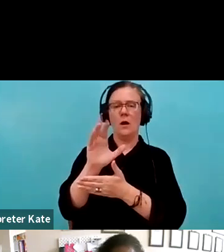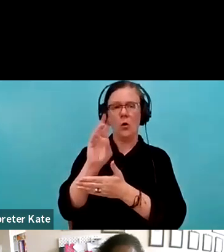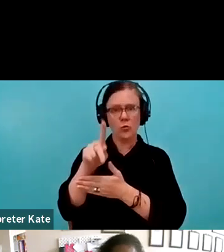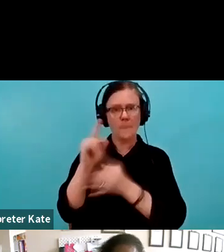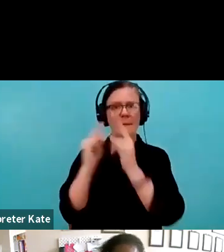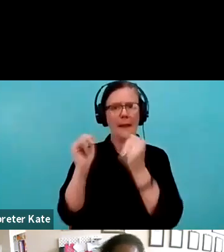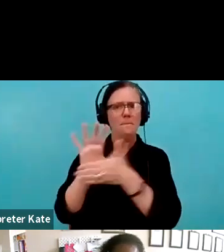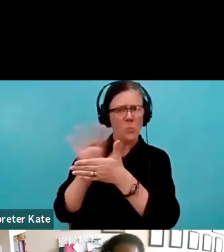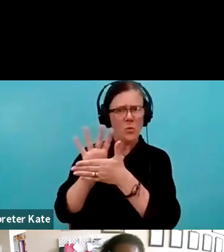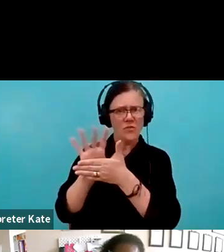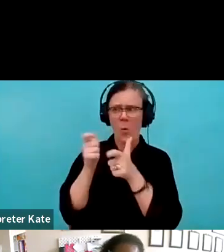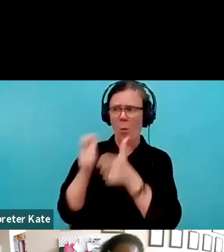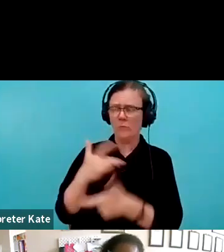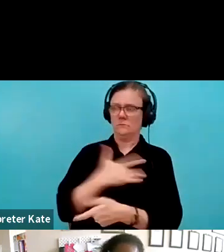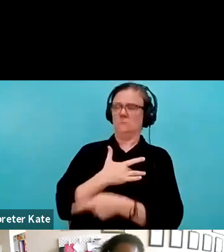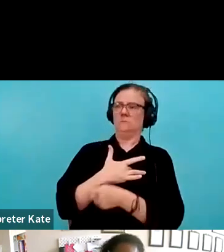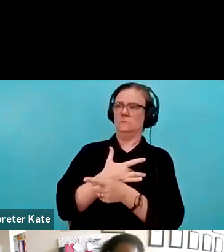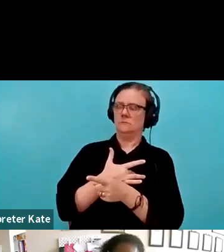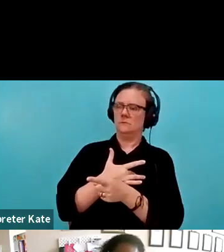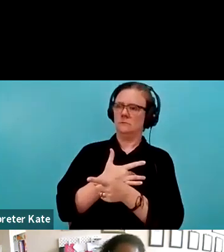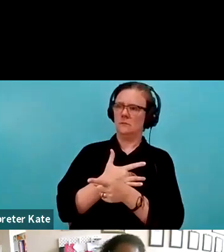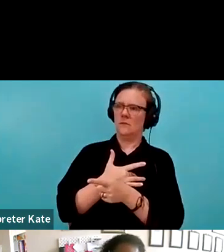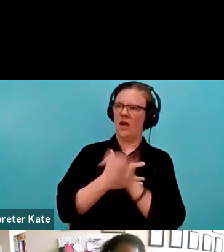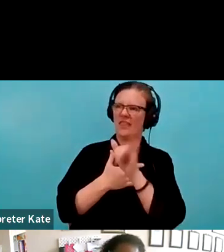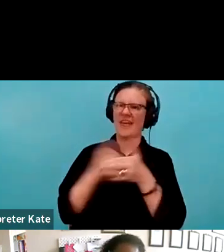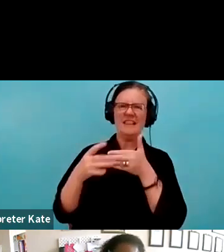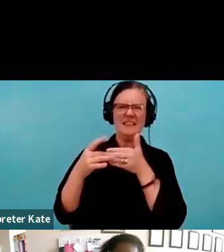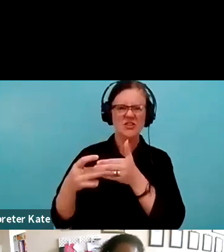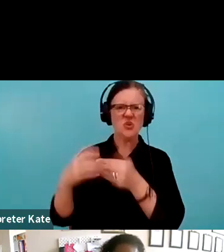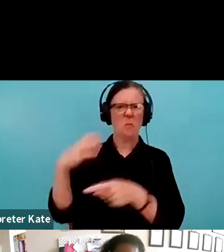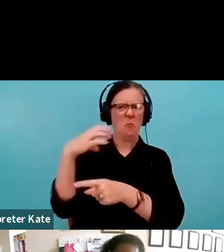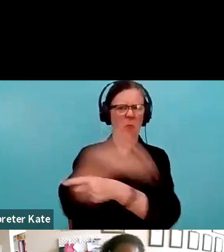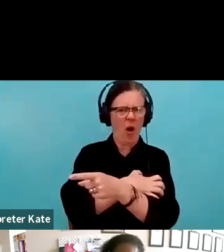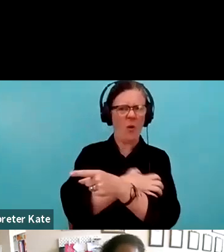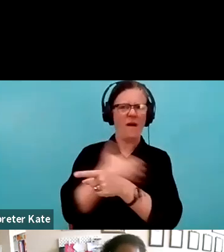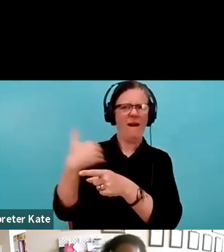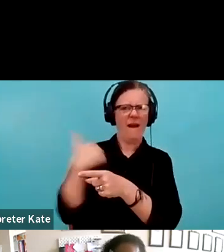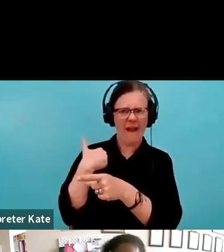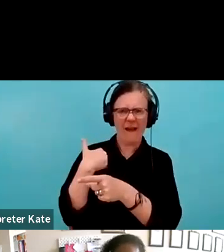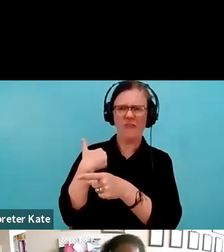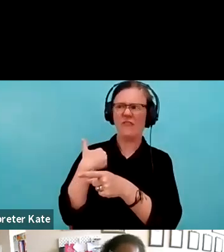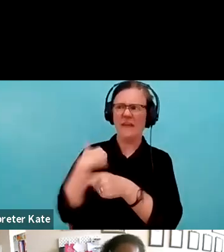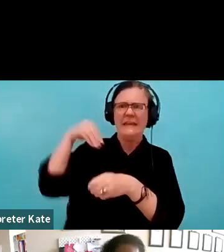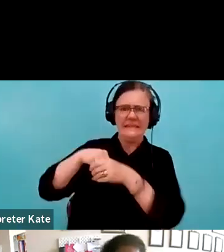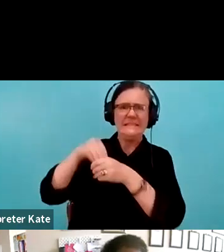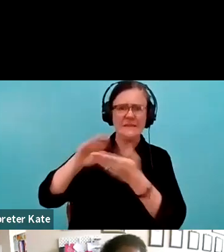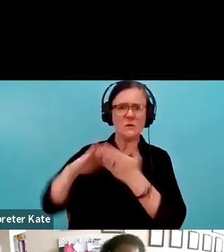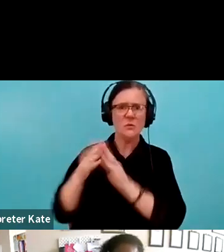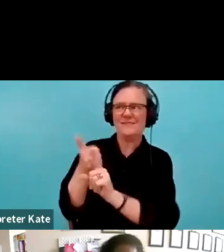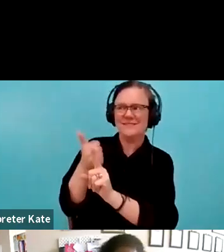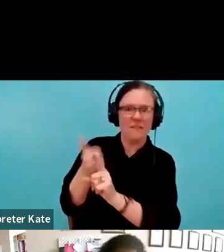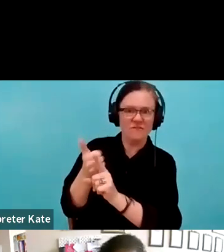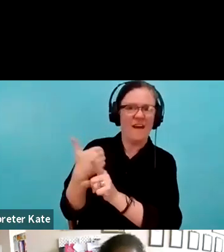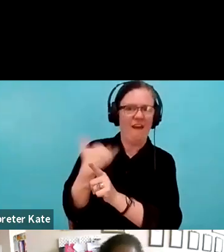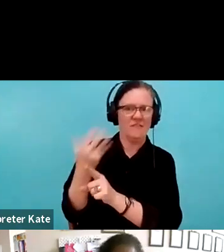me was seeing that leadership and power was really being built by within the community.